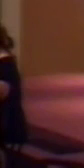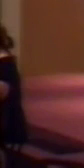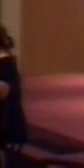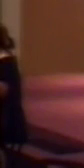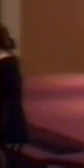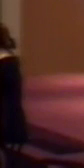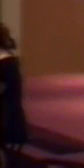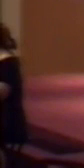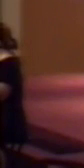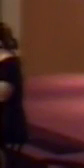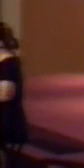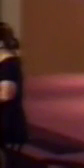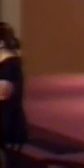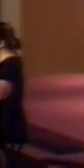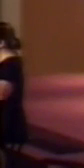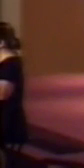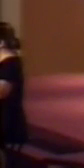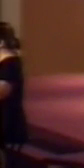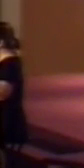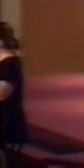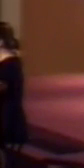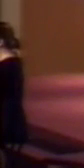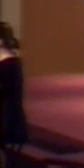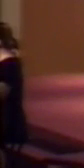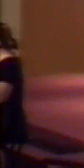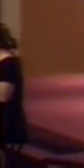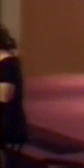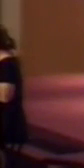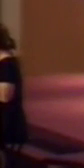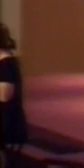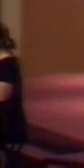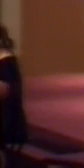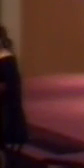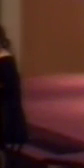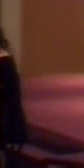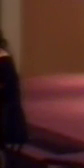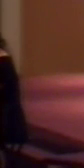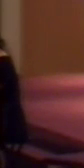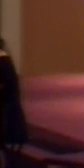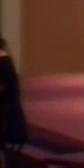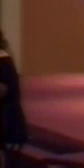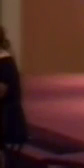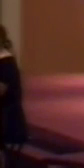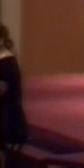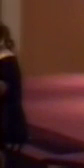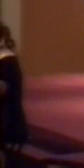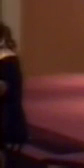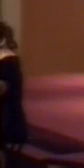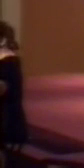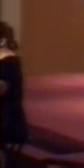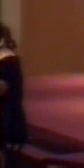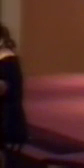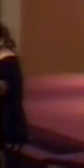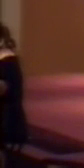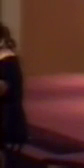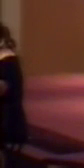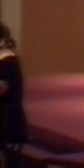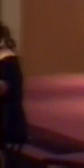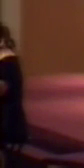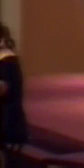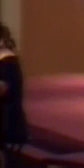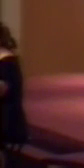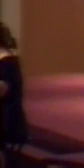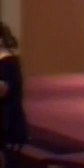gave us the Holy Spirit. He's equipped us to walk the walk, to finish the race, to finish the win. Now, I've been talking about